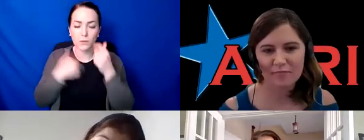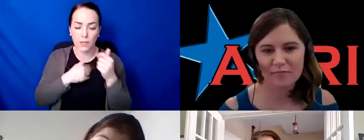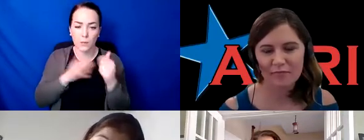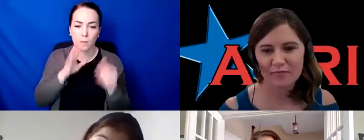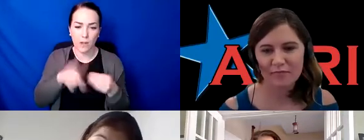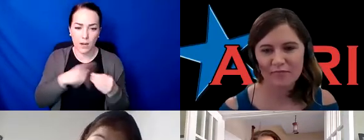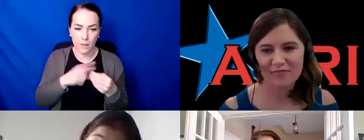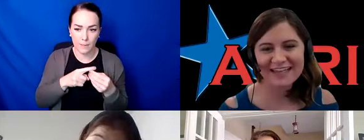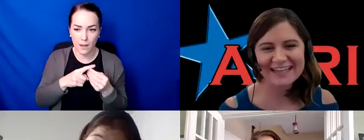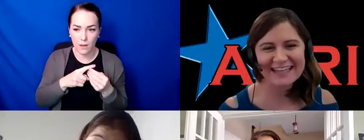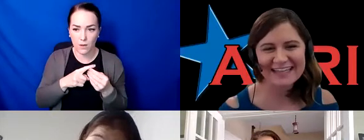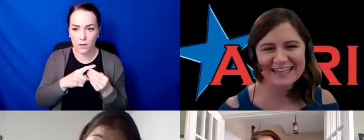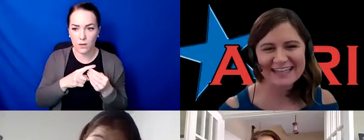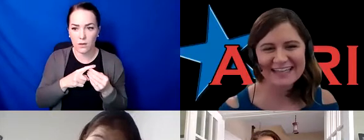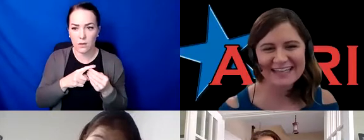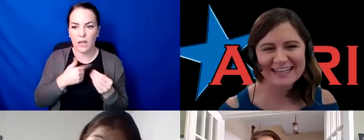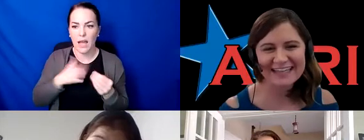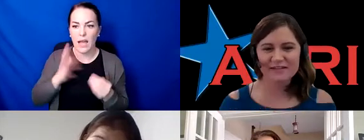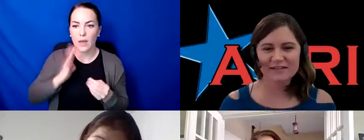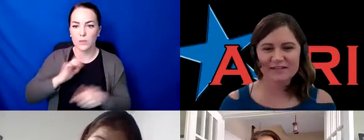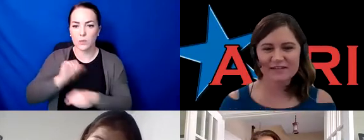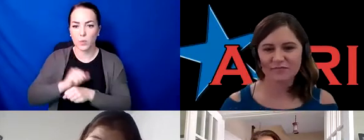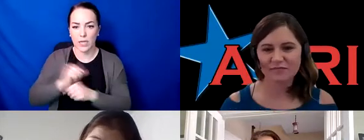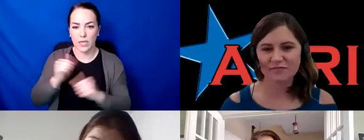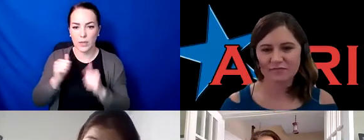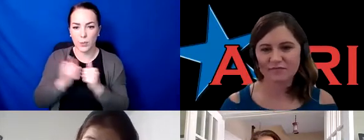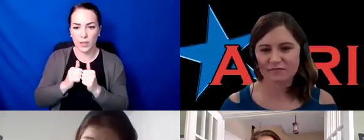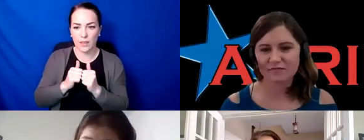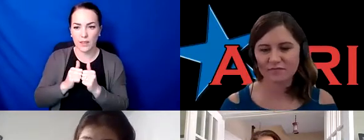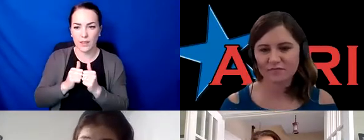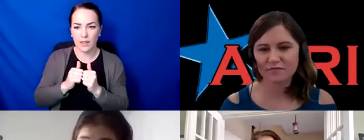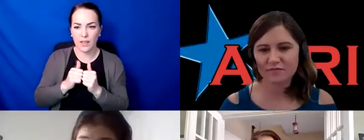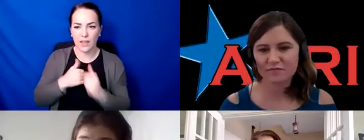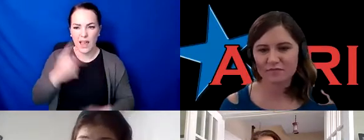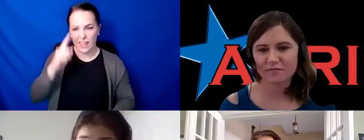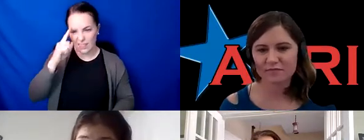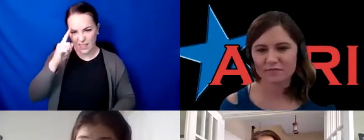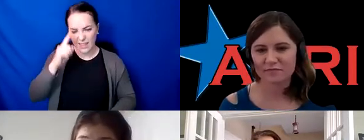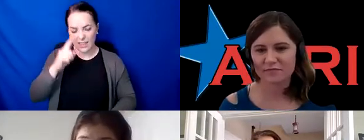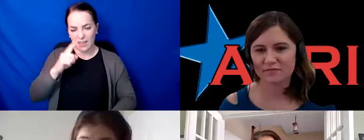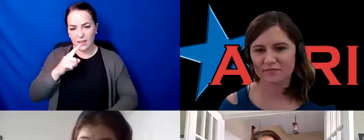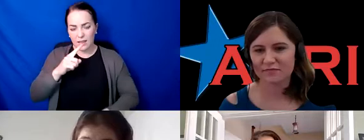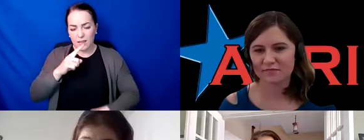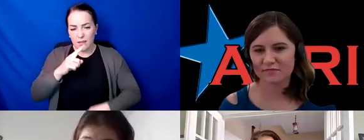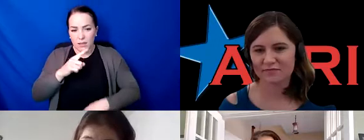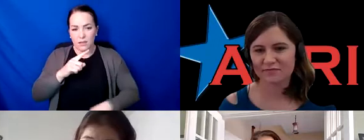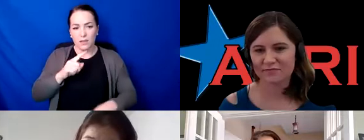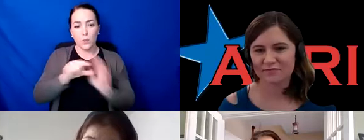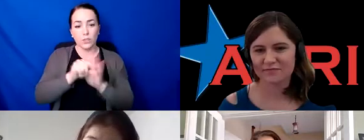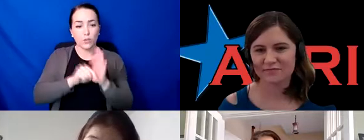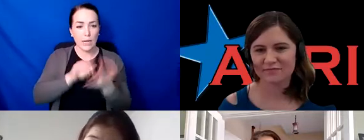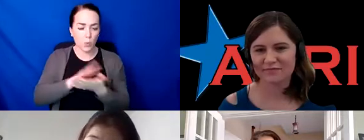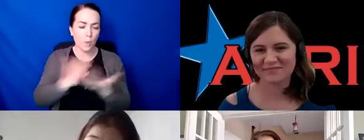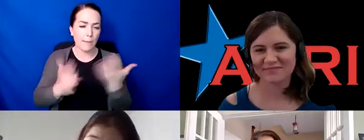about, I was working with fifth grade, I think it was grade school or middle school, and we would do